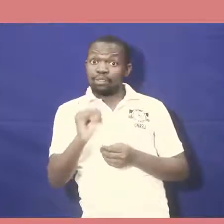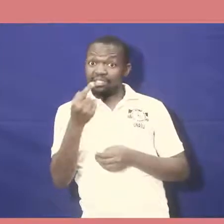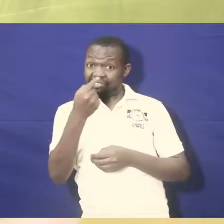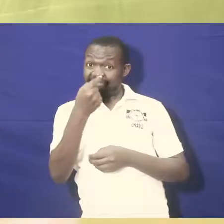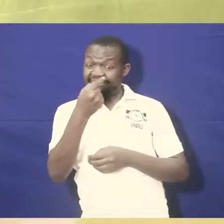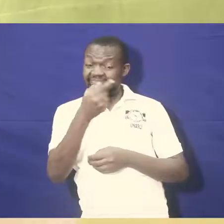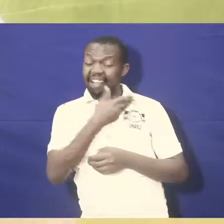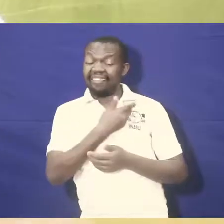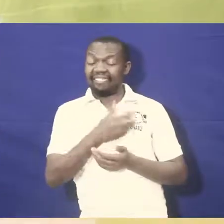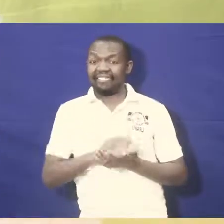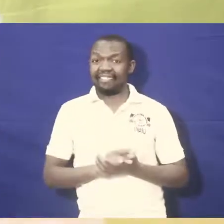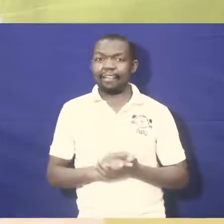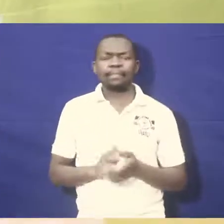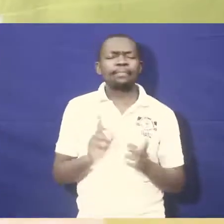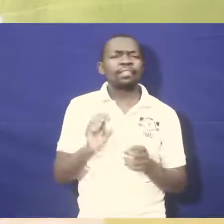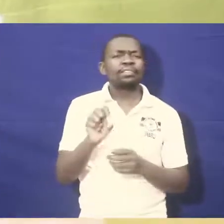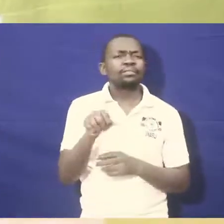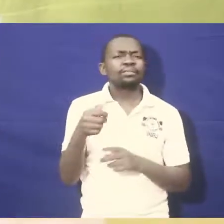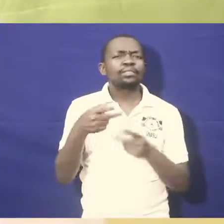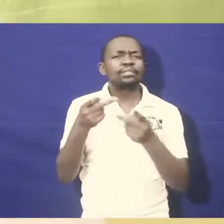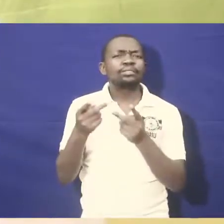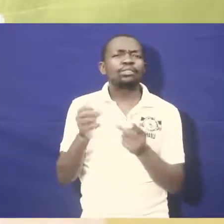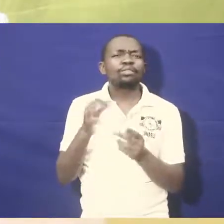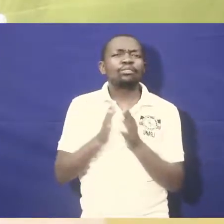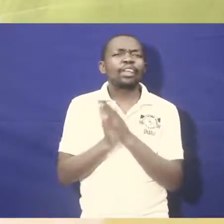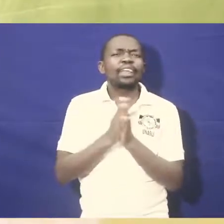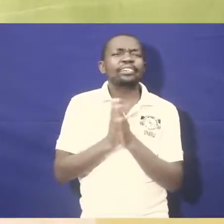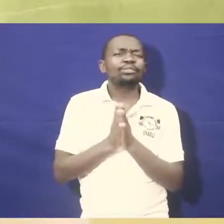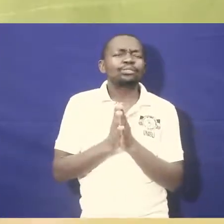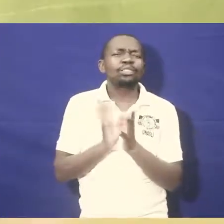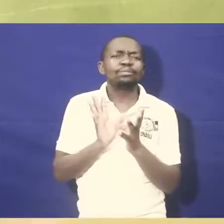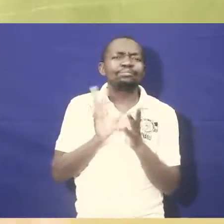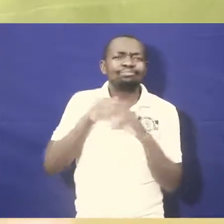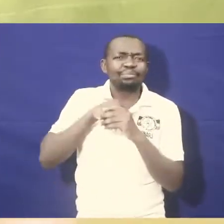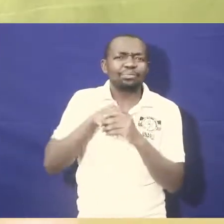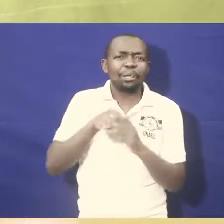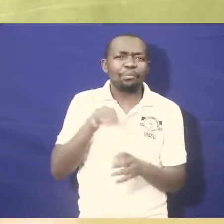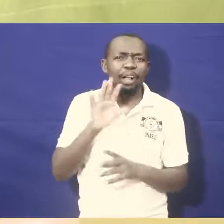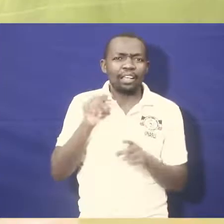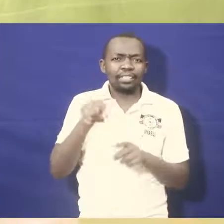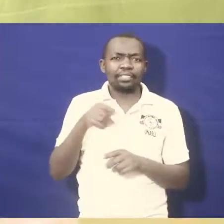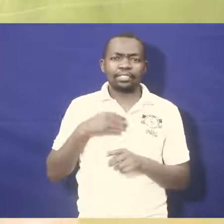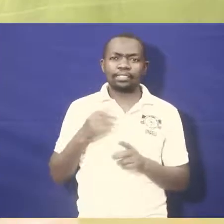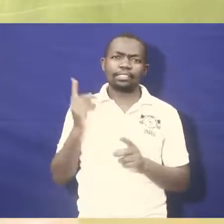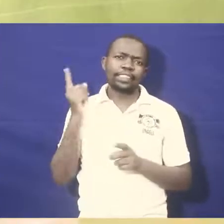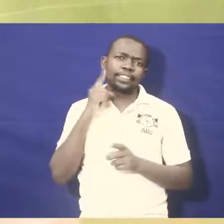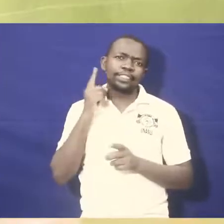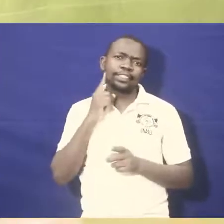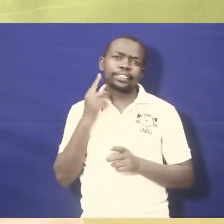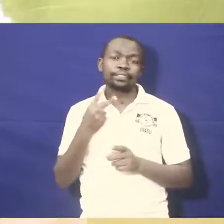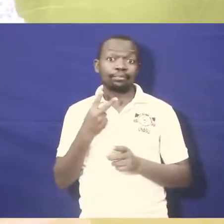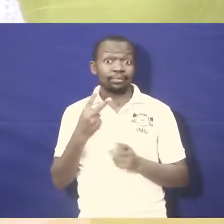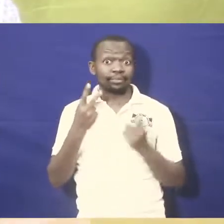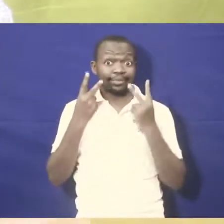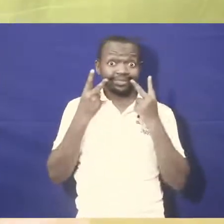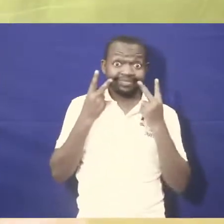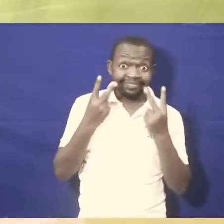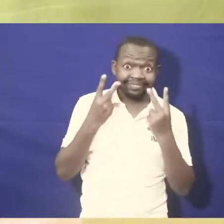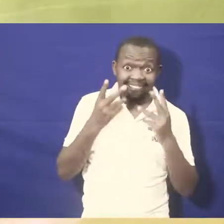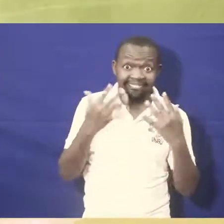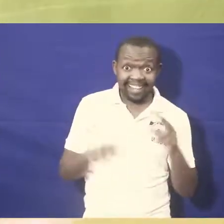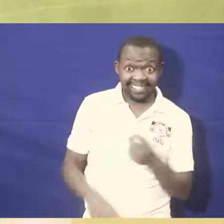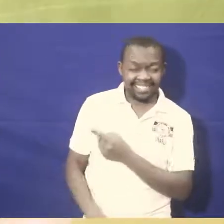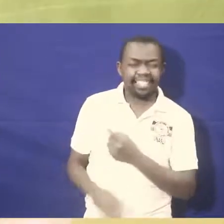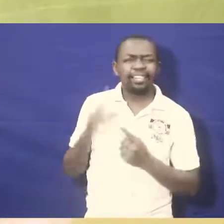Uganda. So, which source of history fits best in these situations or sounds, and why do you think so?